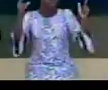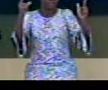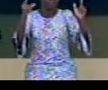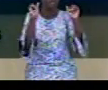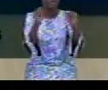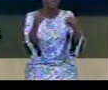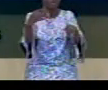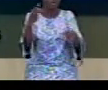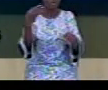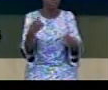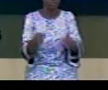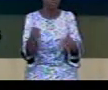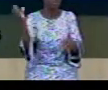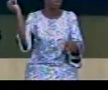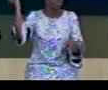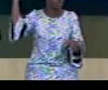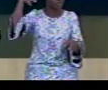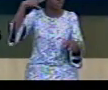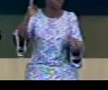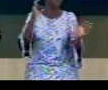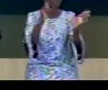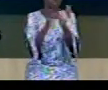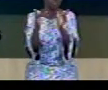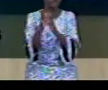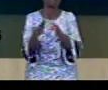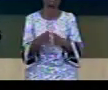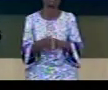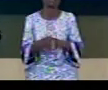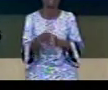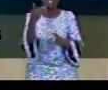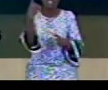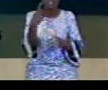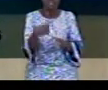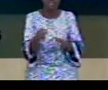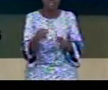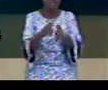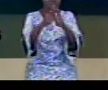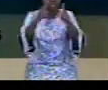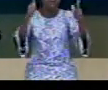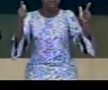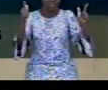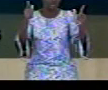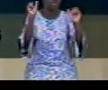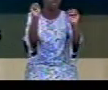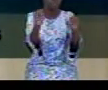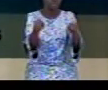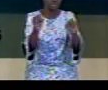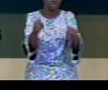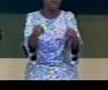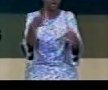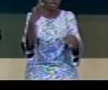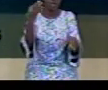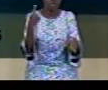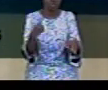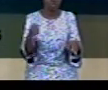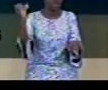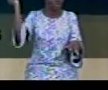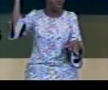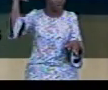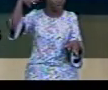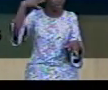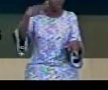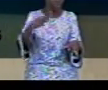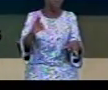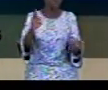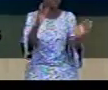the grace of Jesus. The great possibilities of the grace